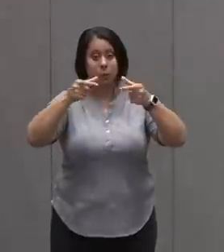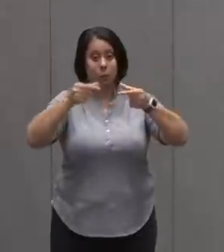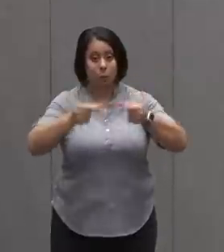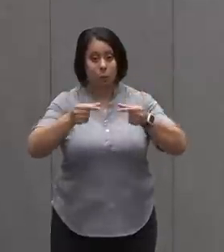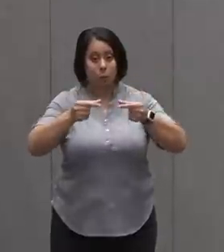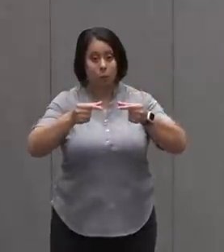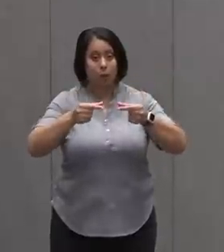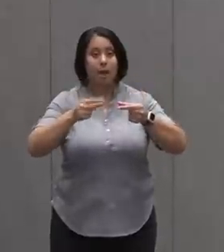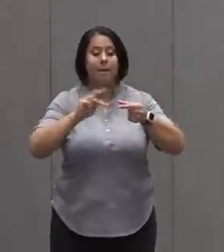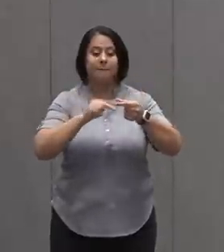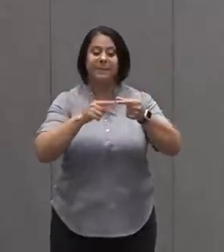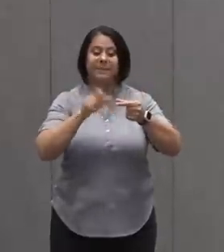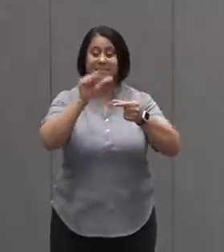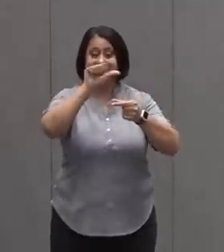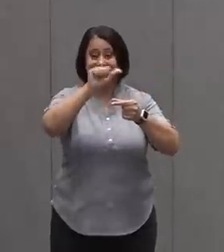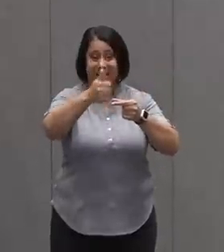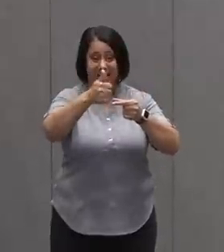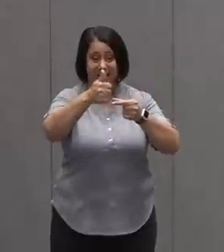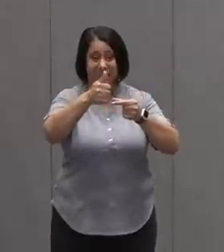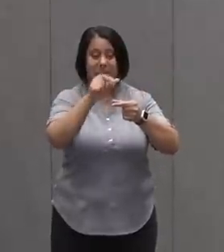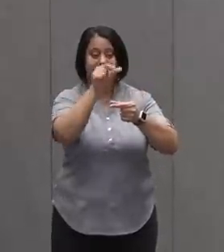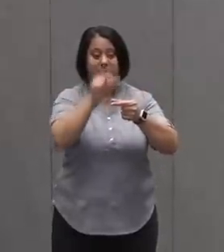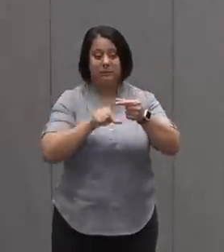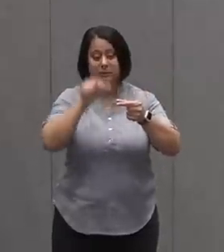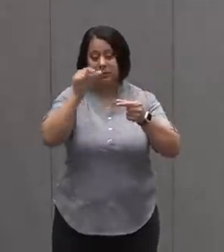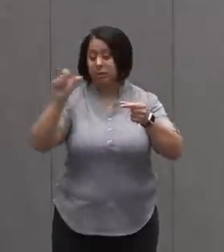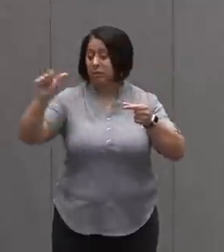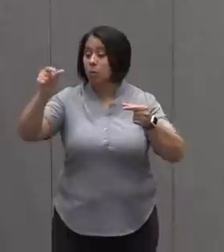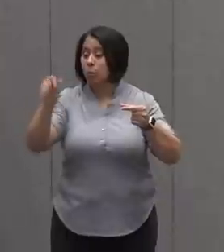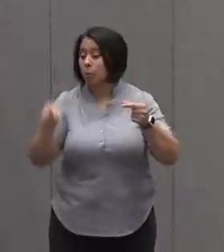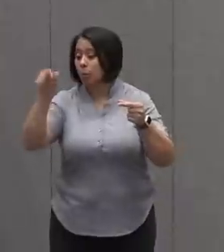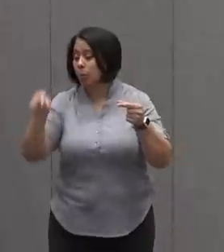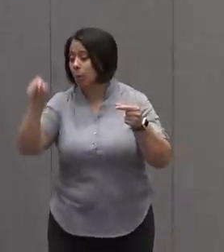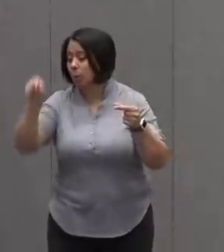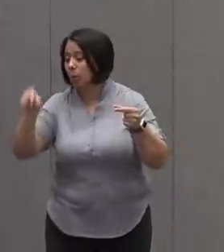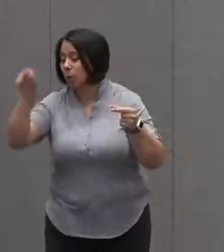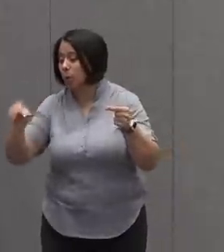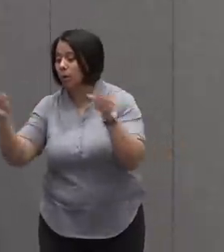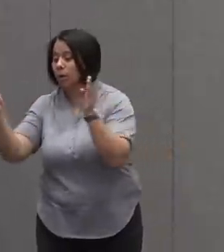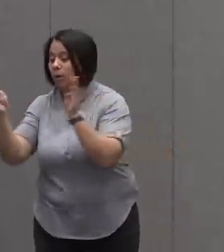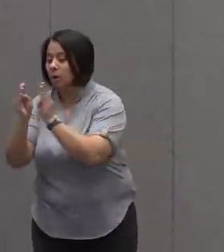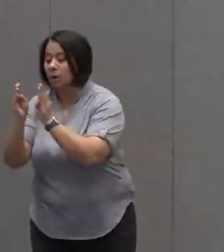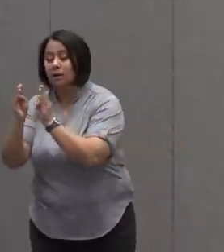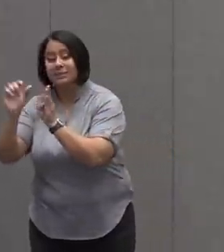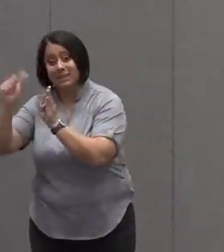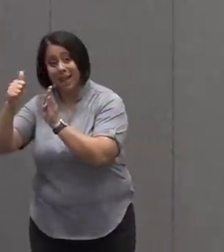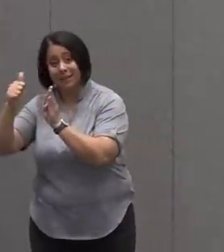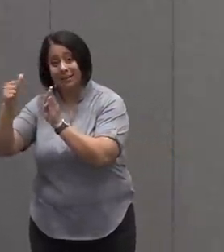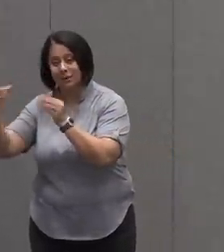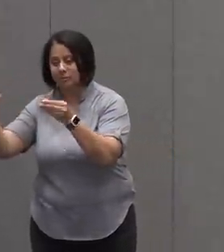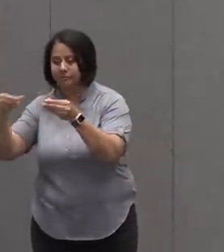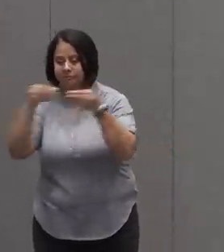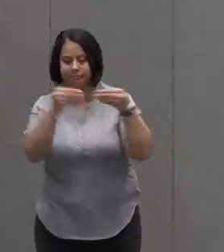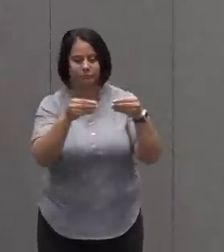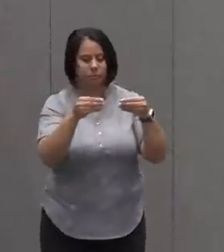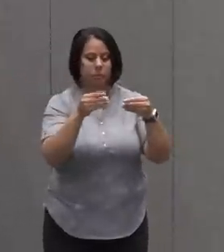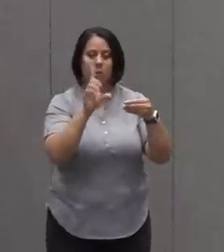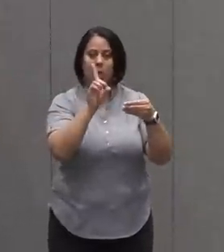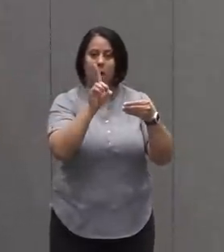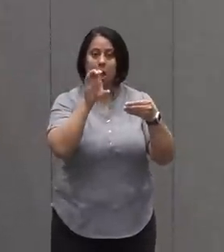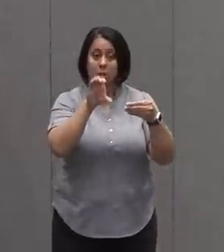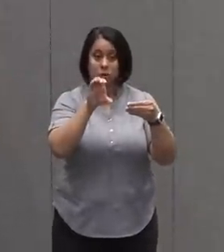10 tens, 10 of those rods pressed together, 10 tens to make that 100. We had